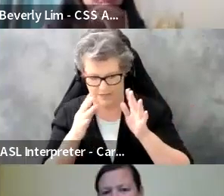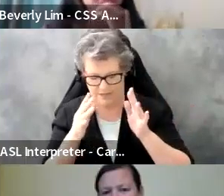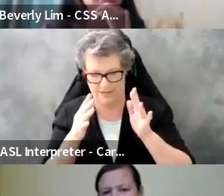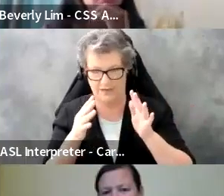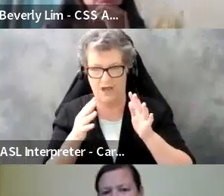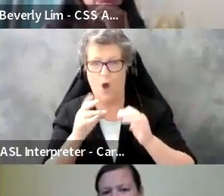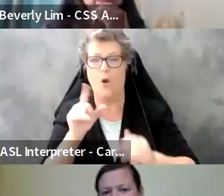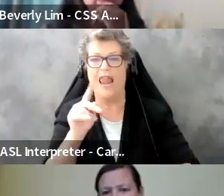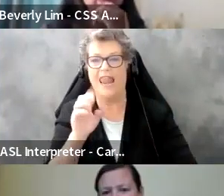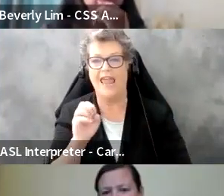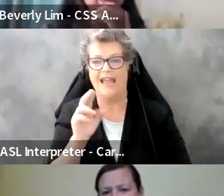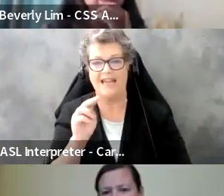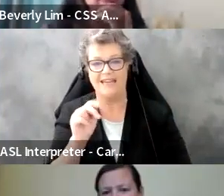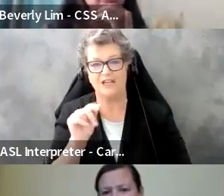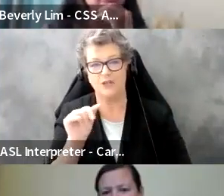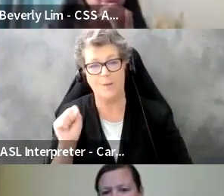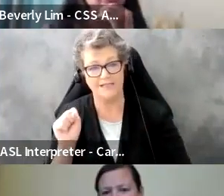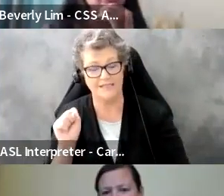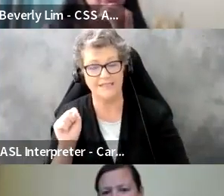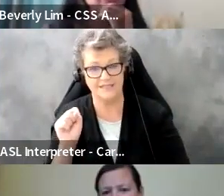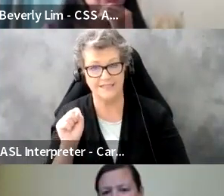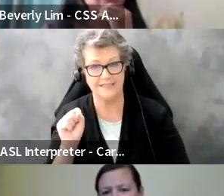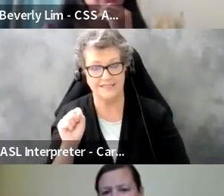Natomas. We did that. The Lake Natomas